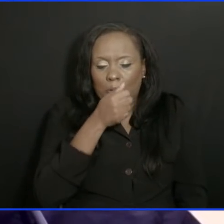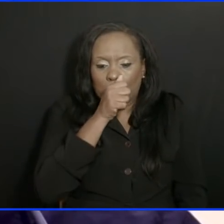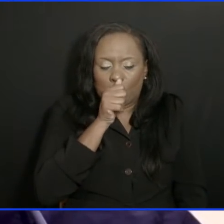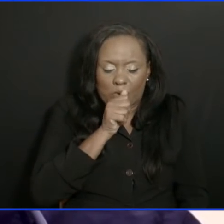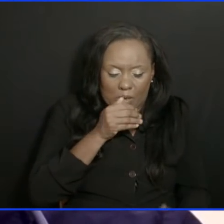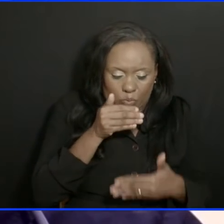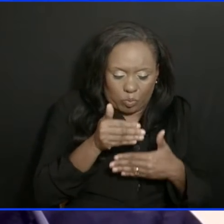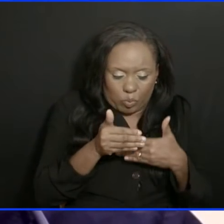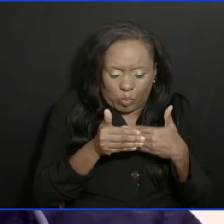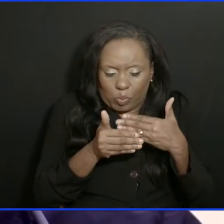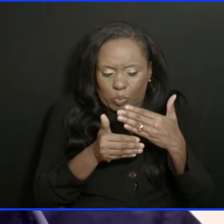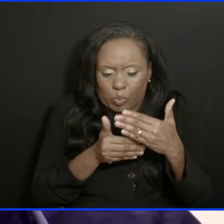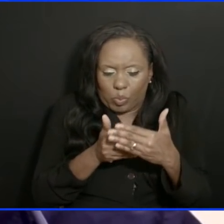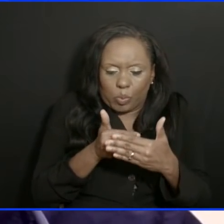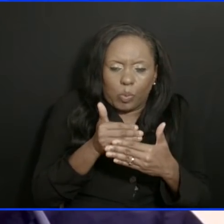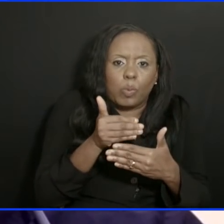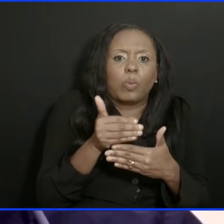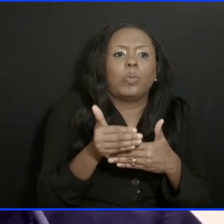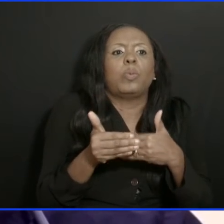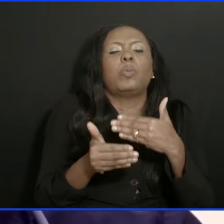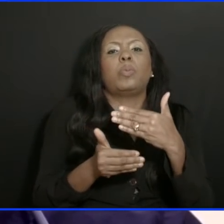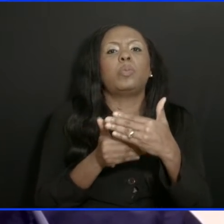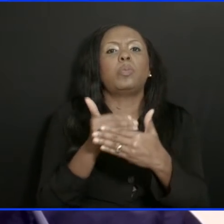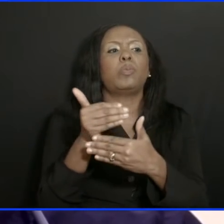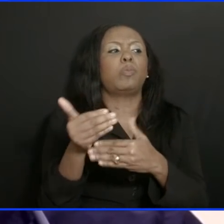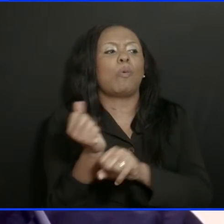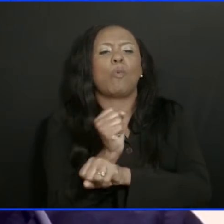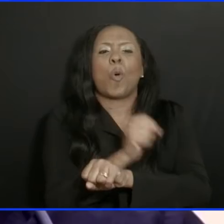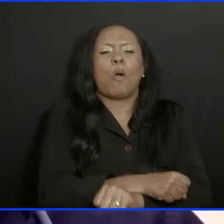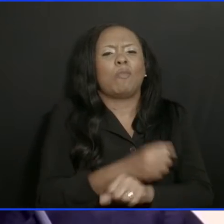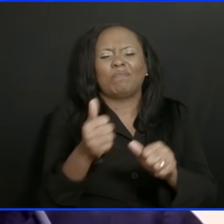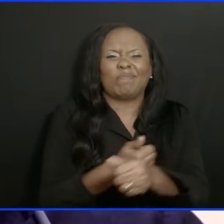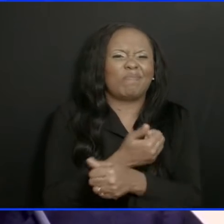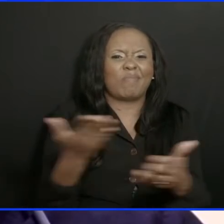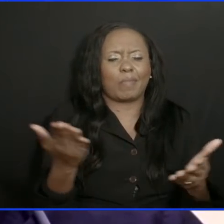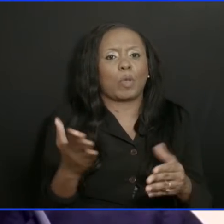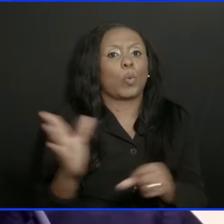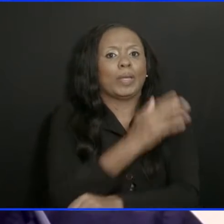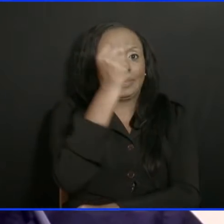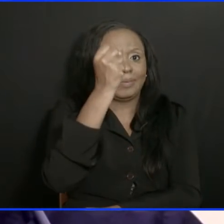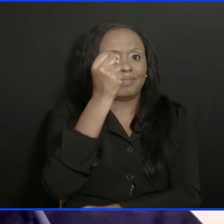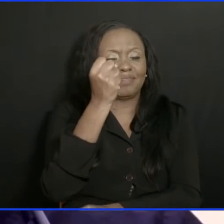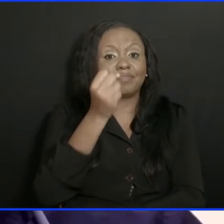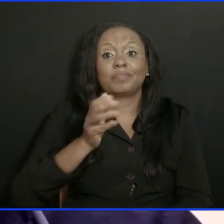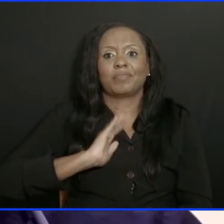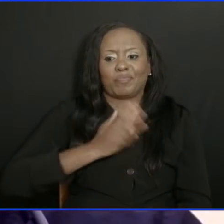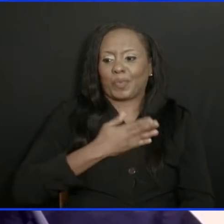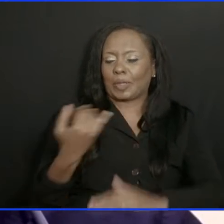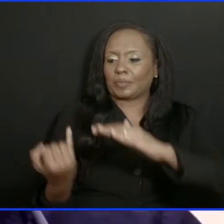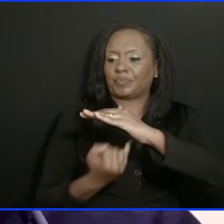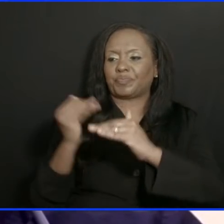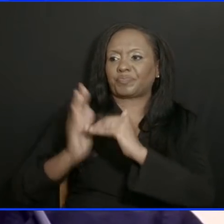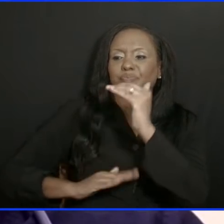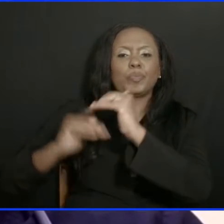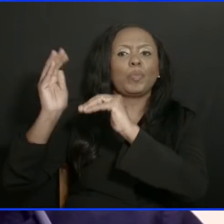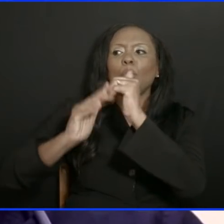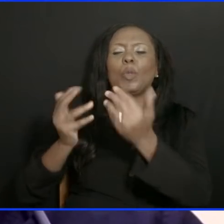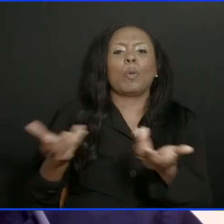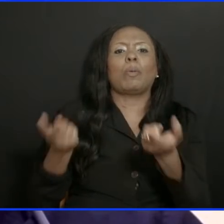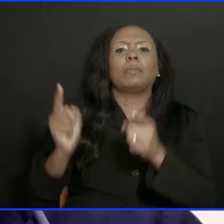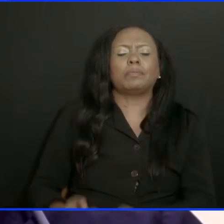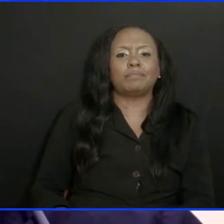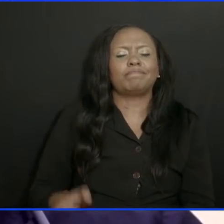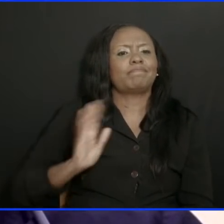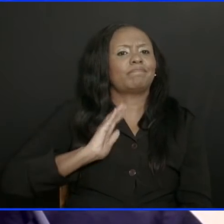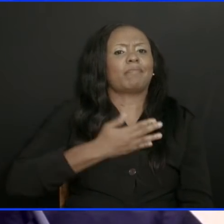soar above the challenges which would occur. In our isolation facilities, what are we seeing? In our